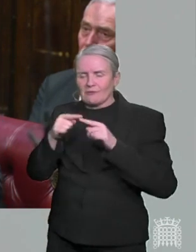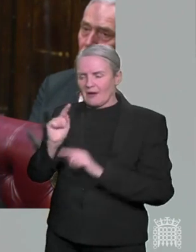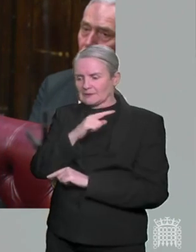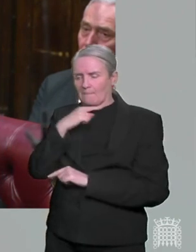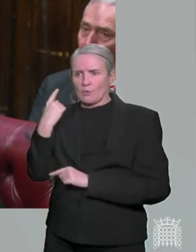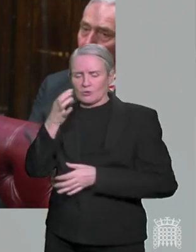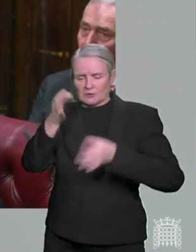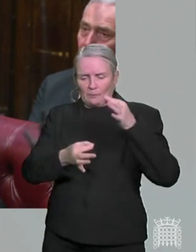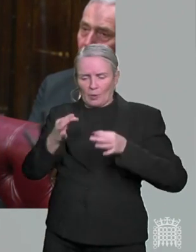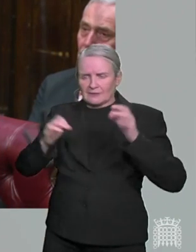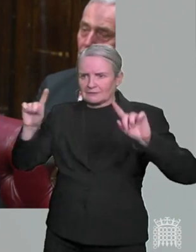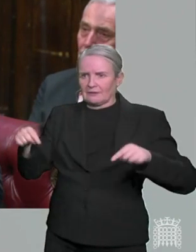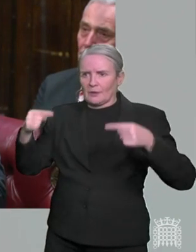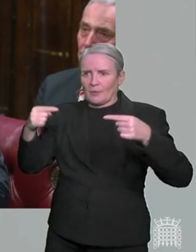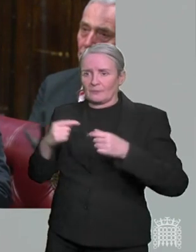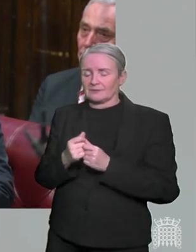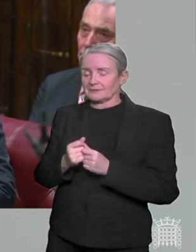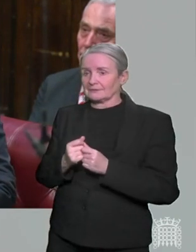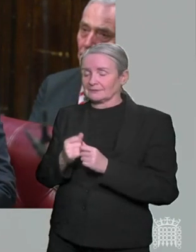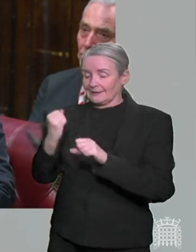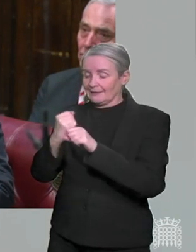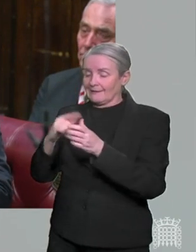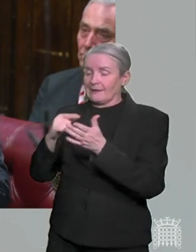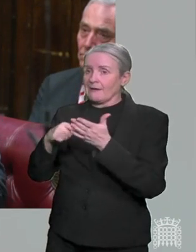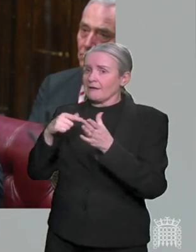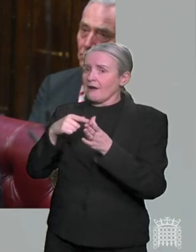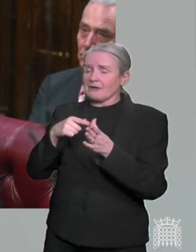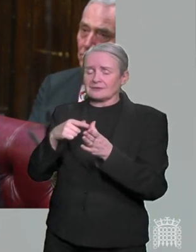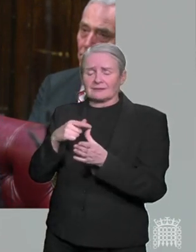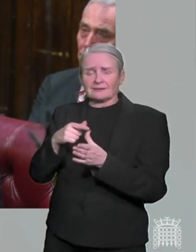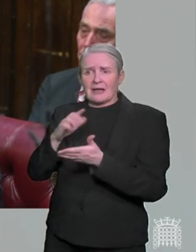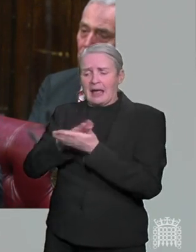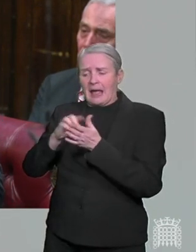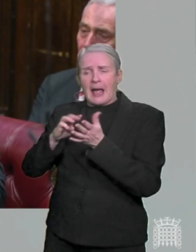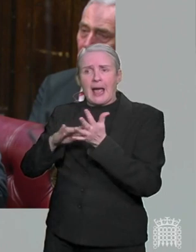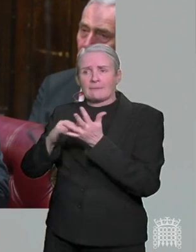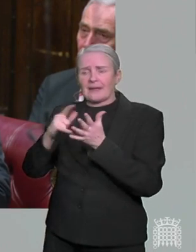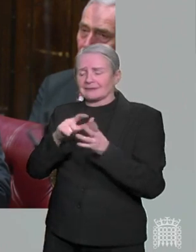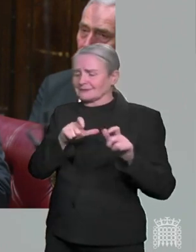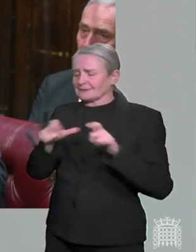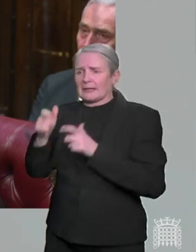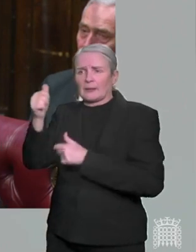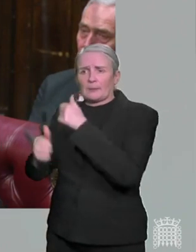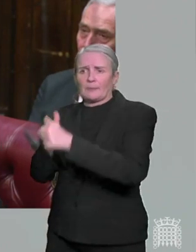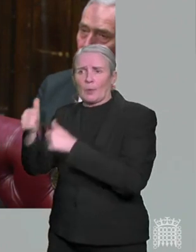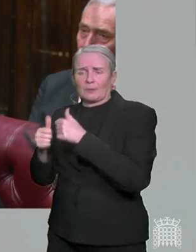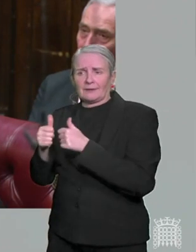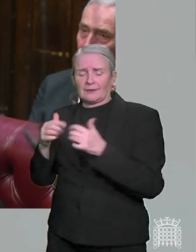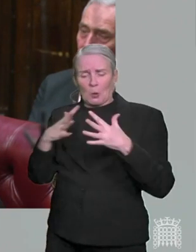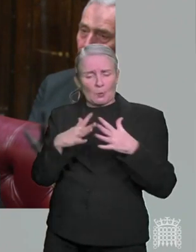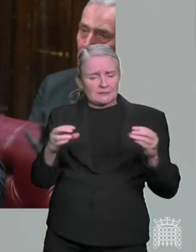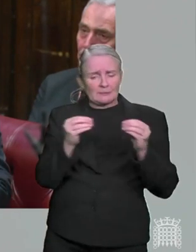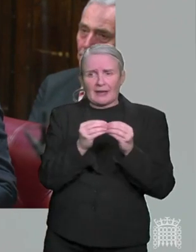Hamas remains very popular in Gaza, and it remains very popular in the West Bank. So my question to the